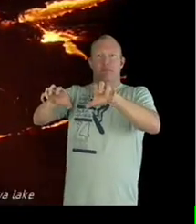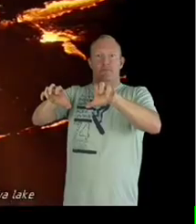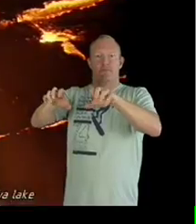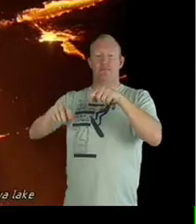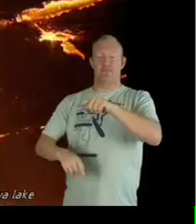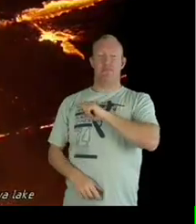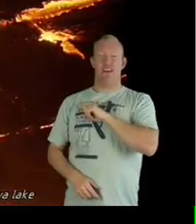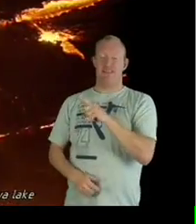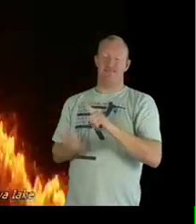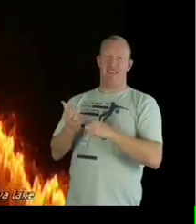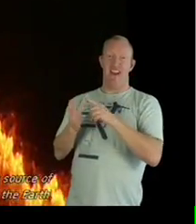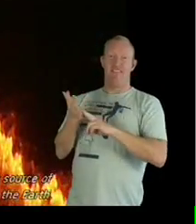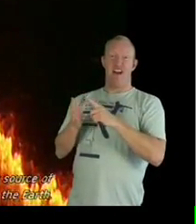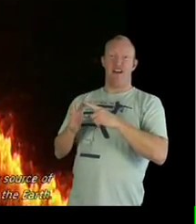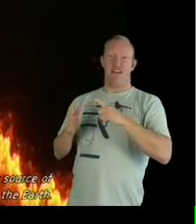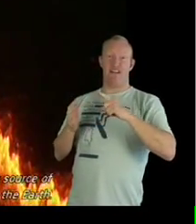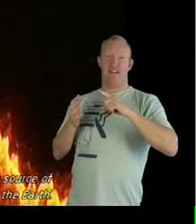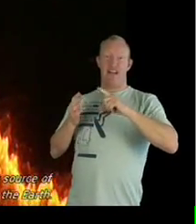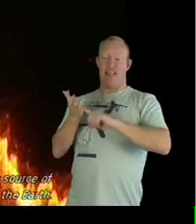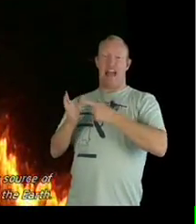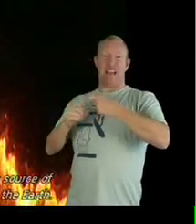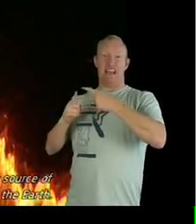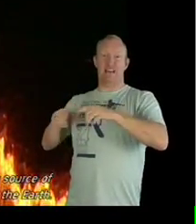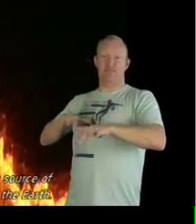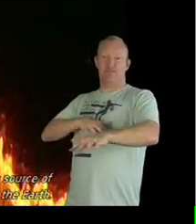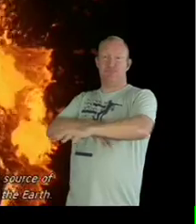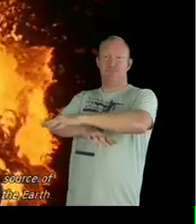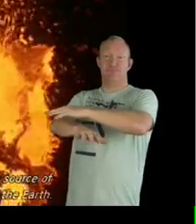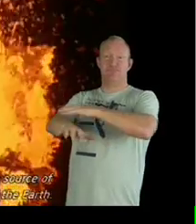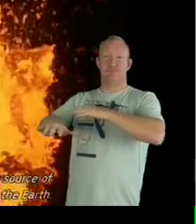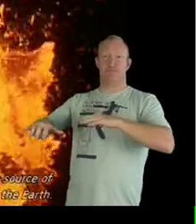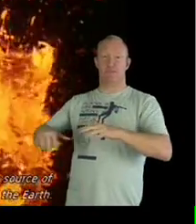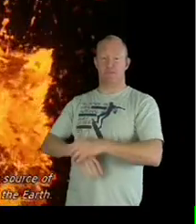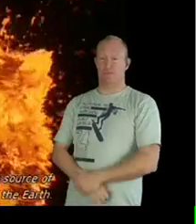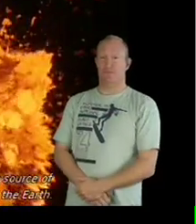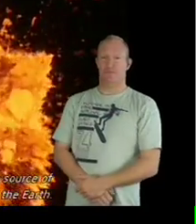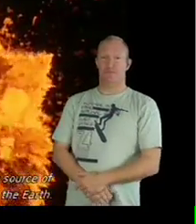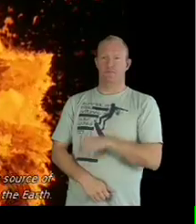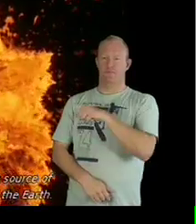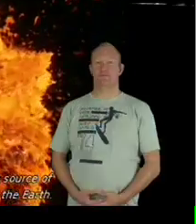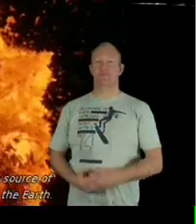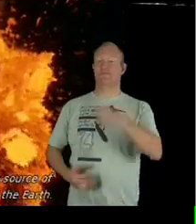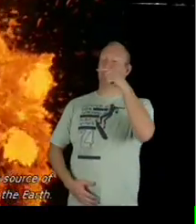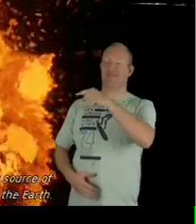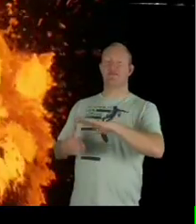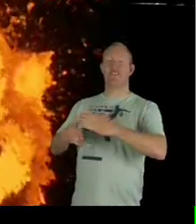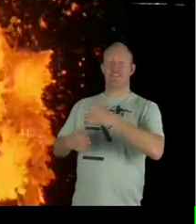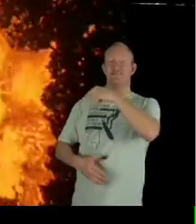That's because this lava lake is connected to a gigantic source of heat that lies deep inside the Earth.